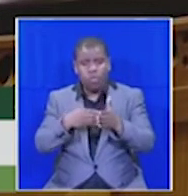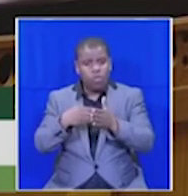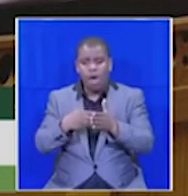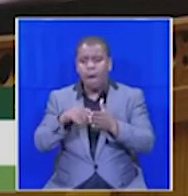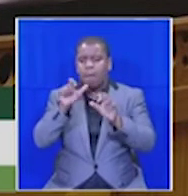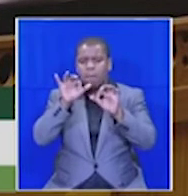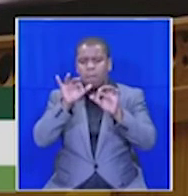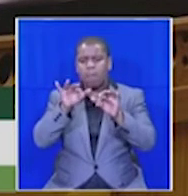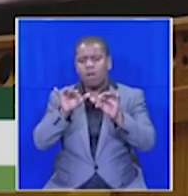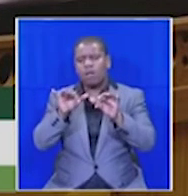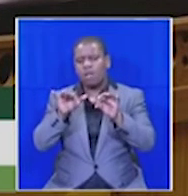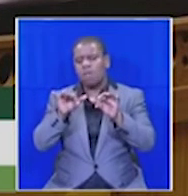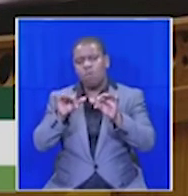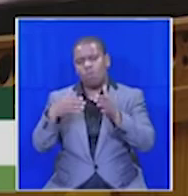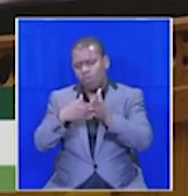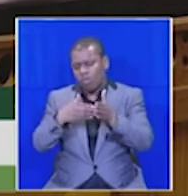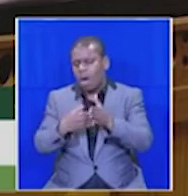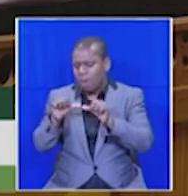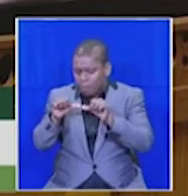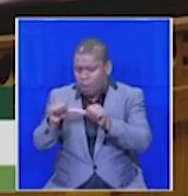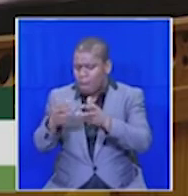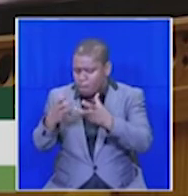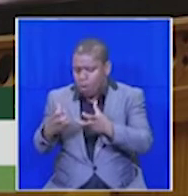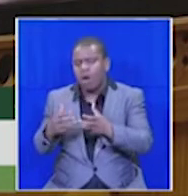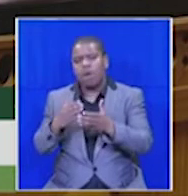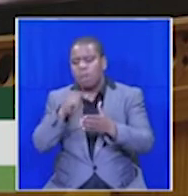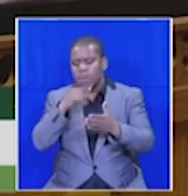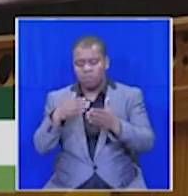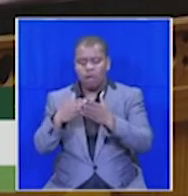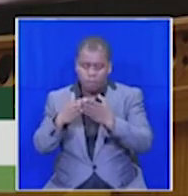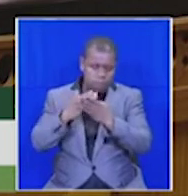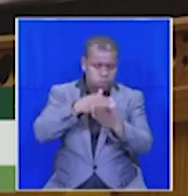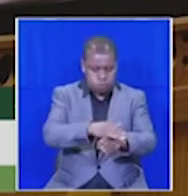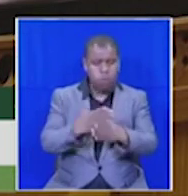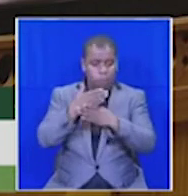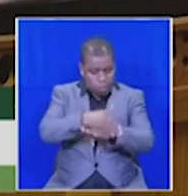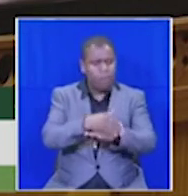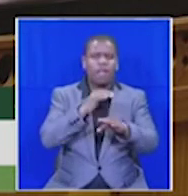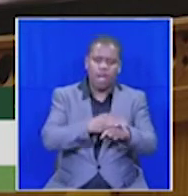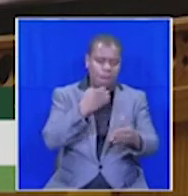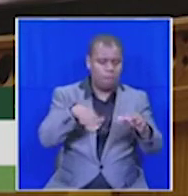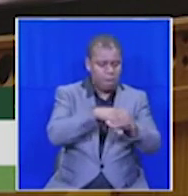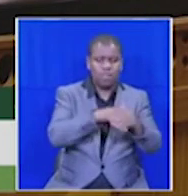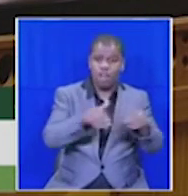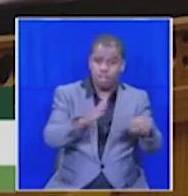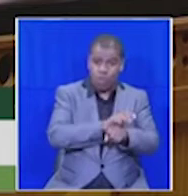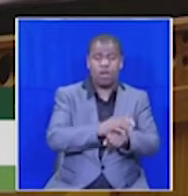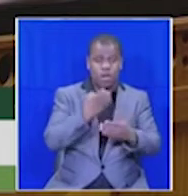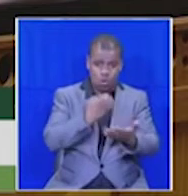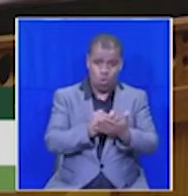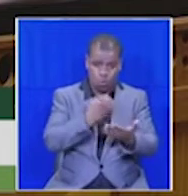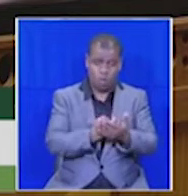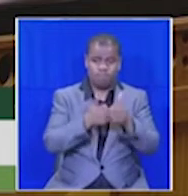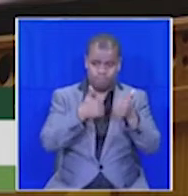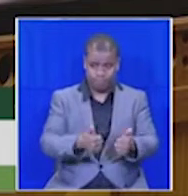mainly black South Africans locked out of the economy. Now, they've done an incredible effort to try and put a positive spin on it today,